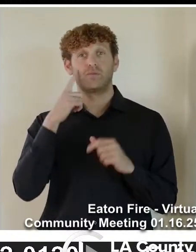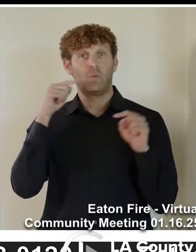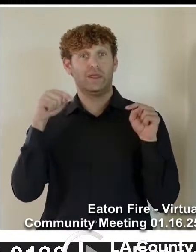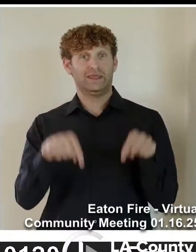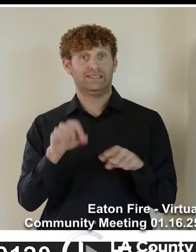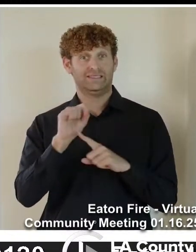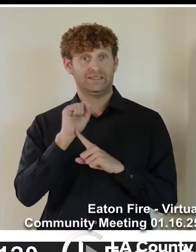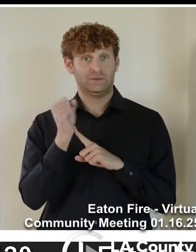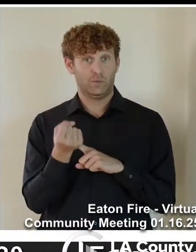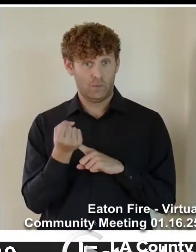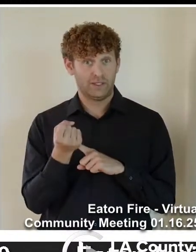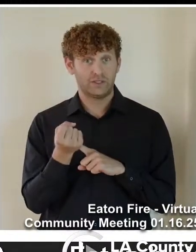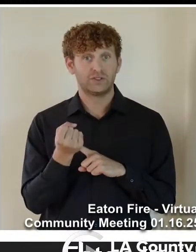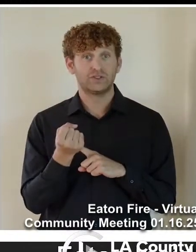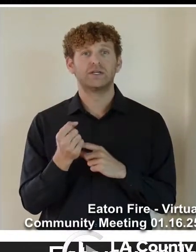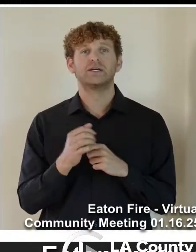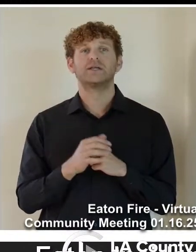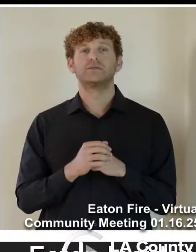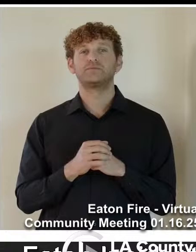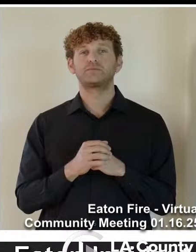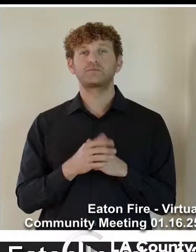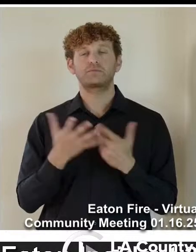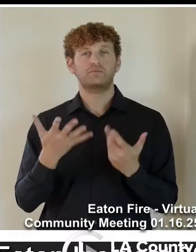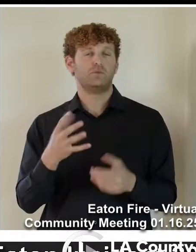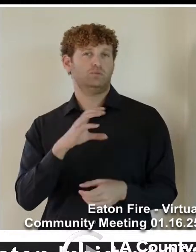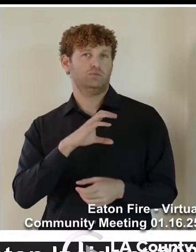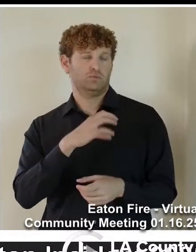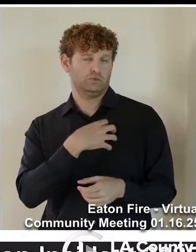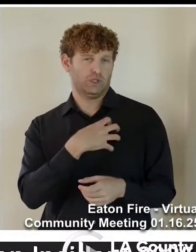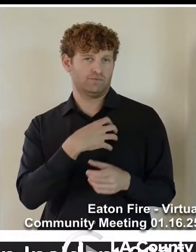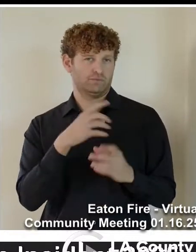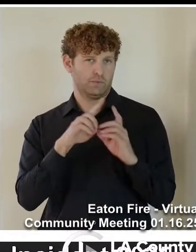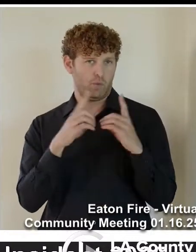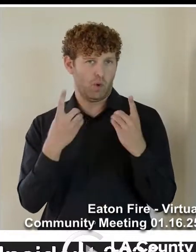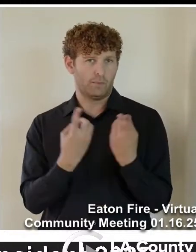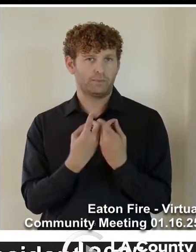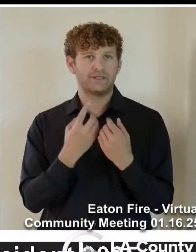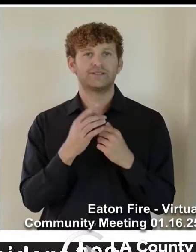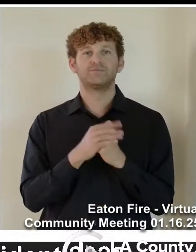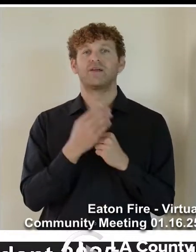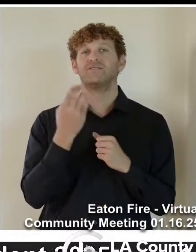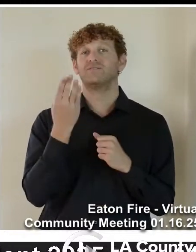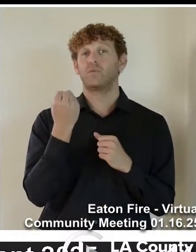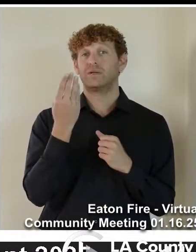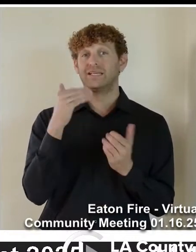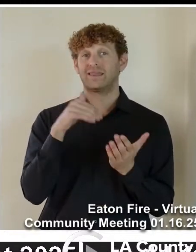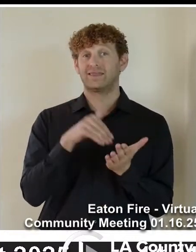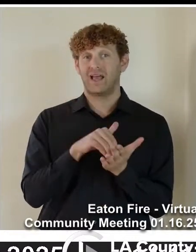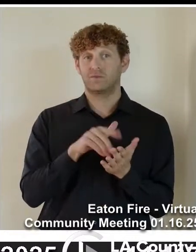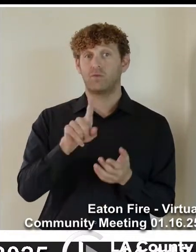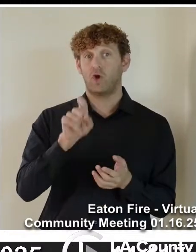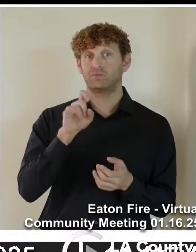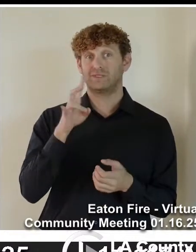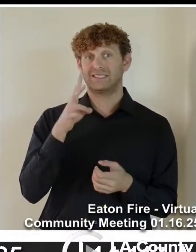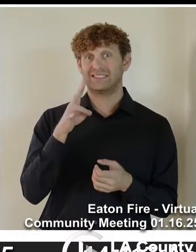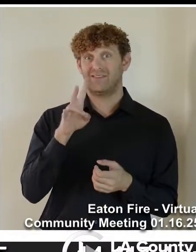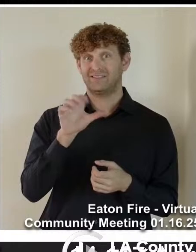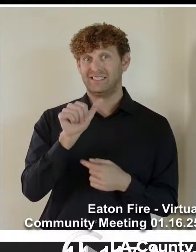Department. The Eaton fire remains at 14,117 acres and is now at